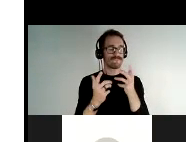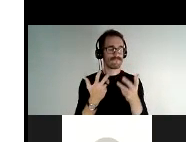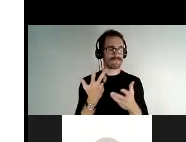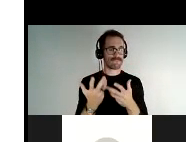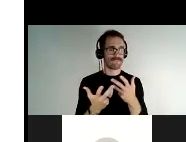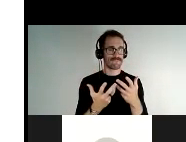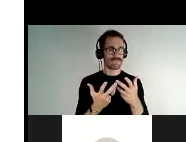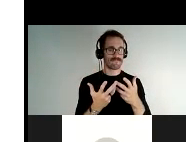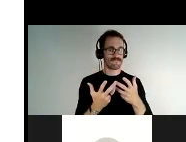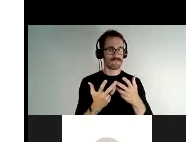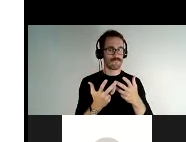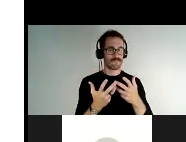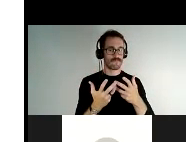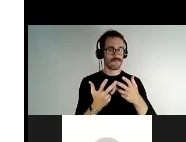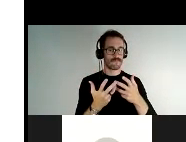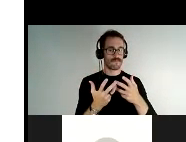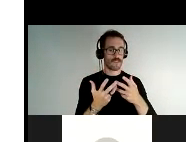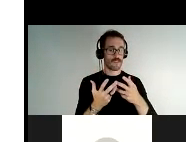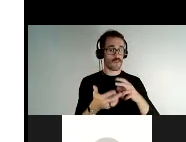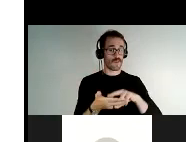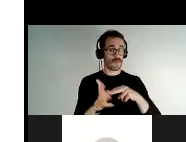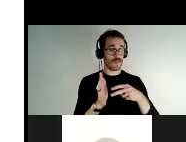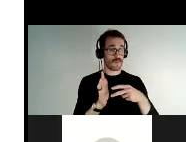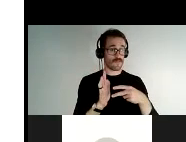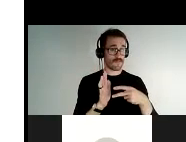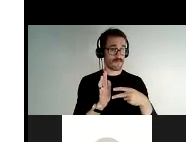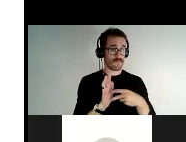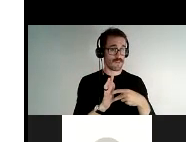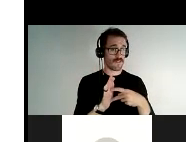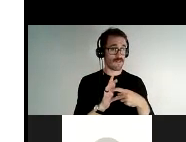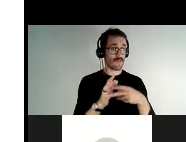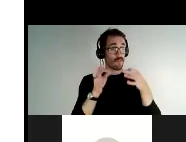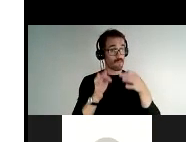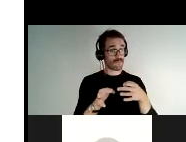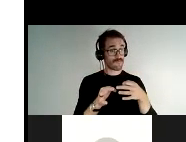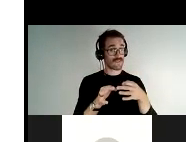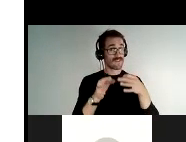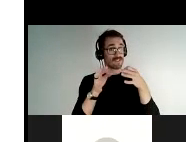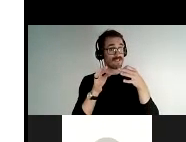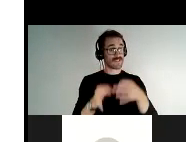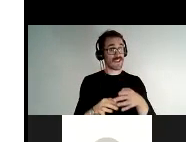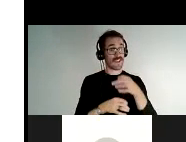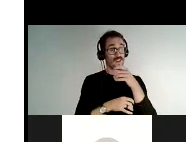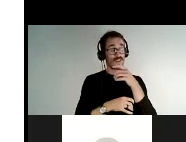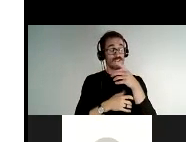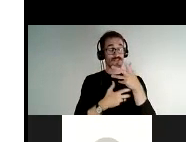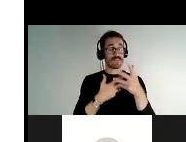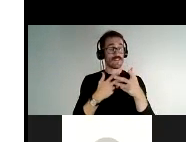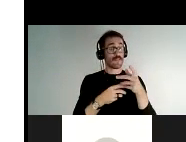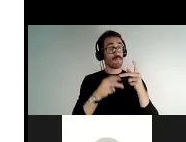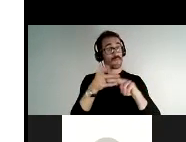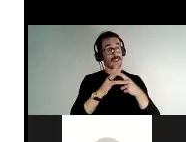that a person needs to change, needs to be different, and that God or a higher power can help you become